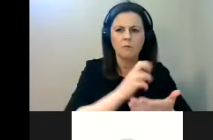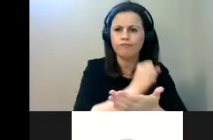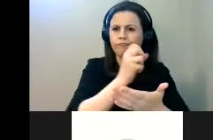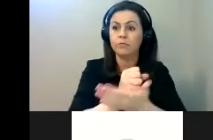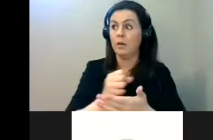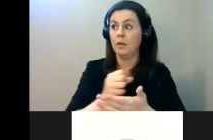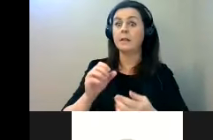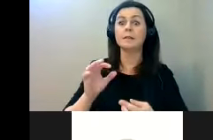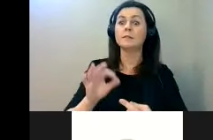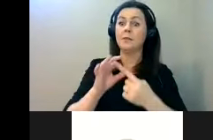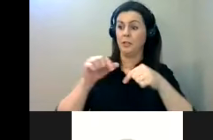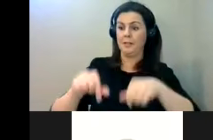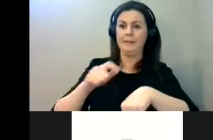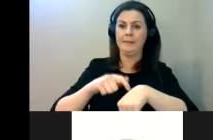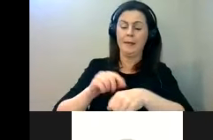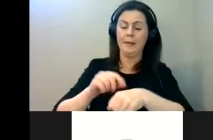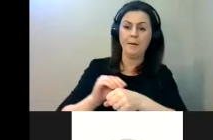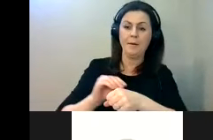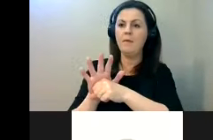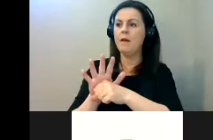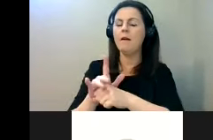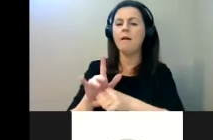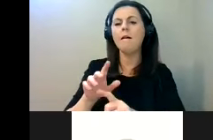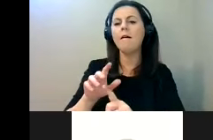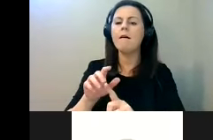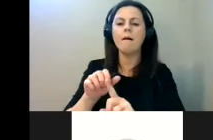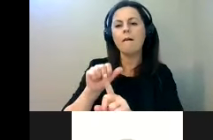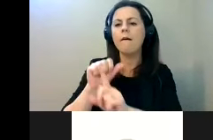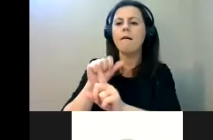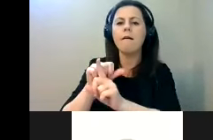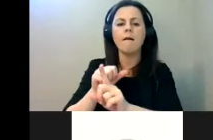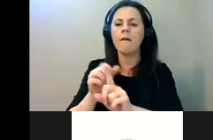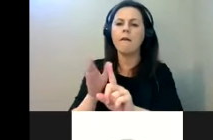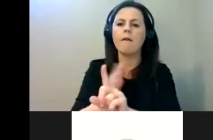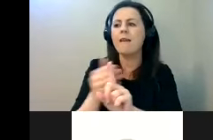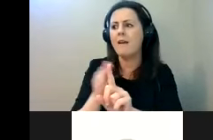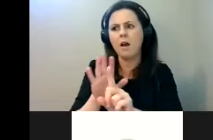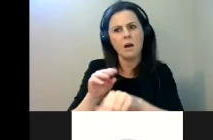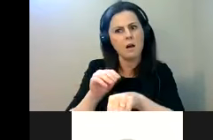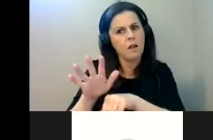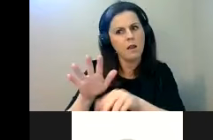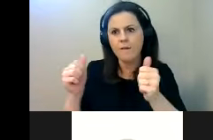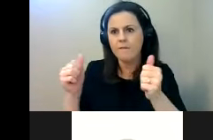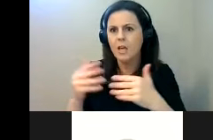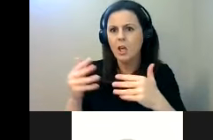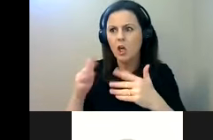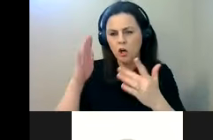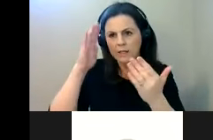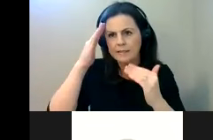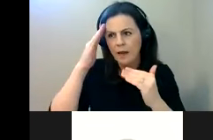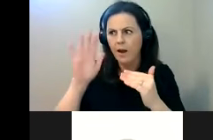pandemic to seek to play upon fear and anxiety of older